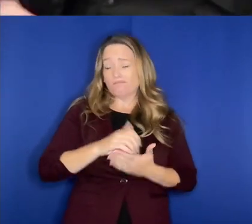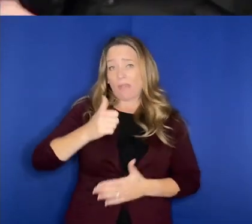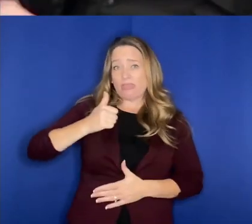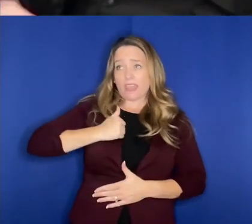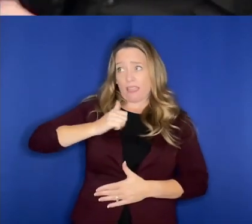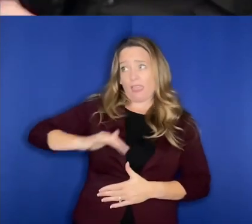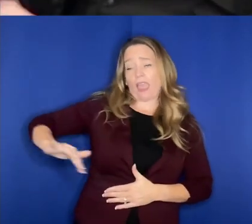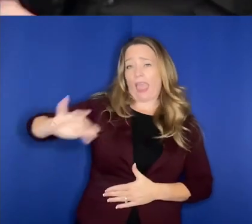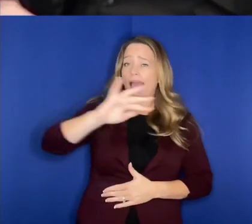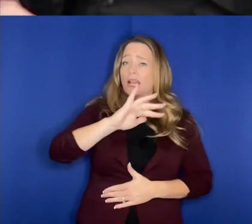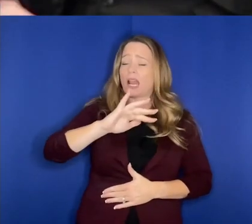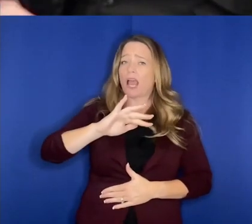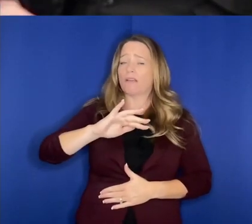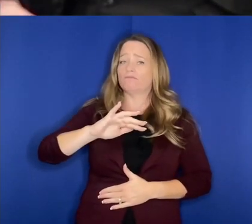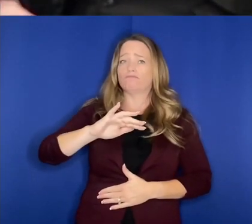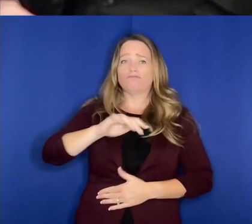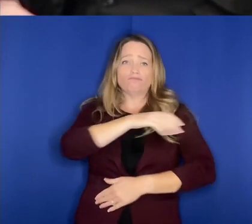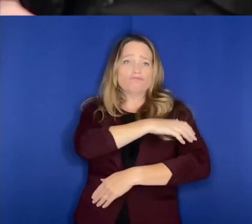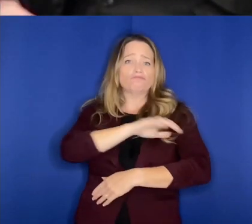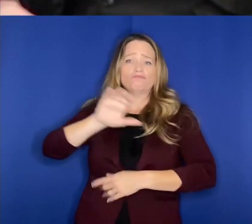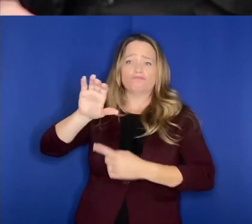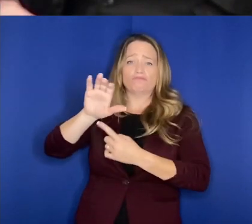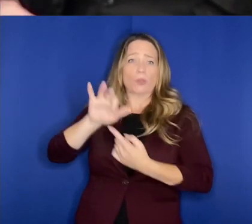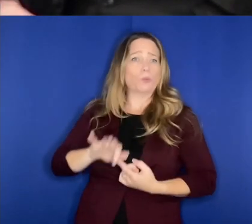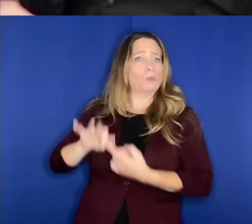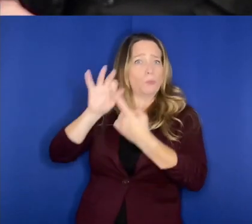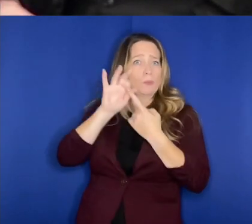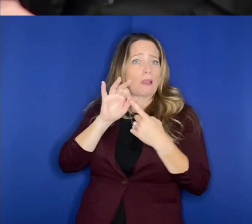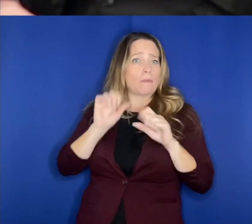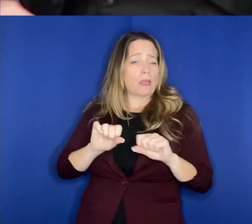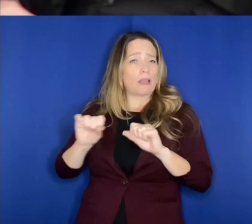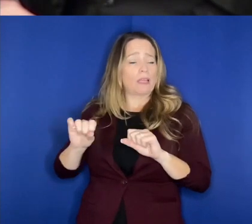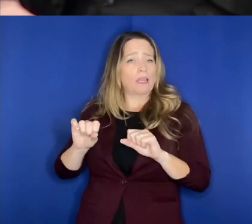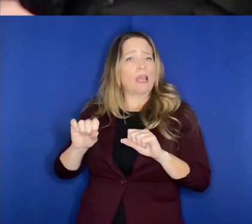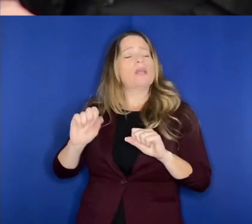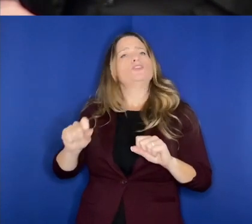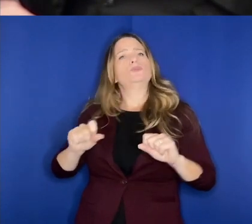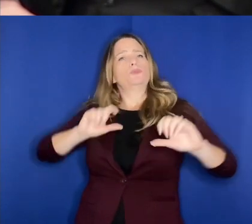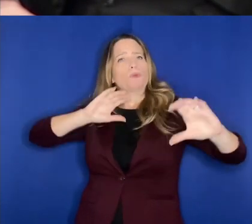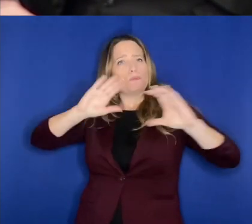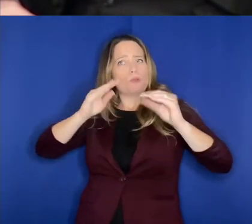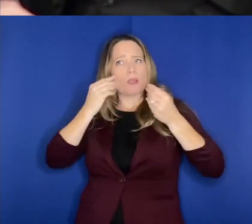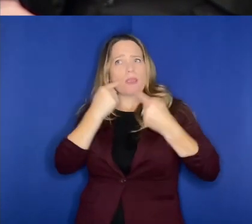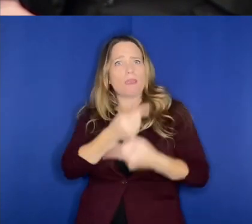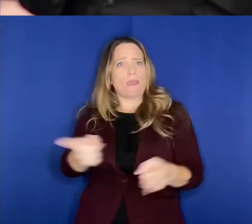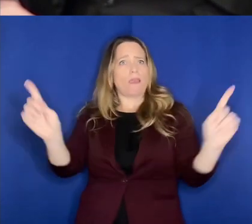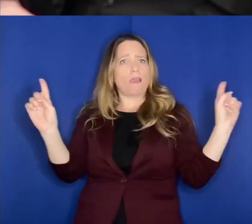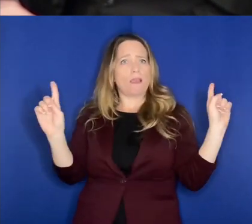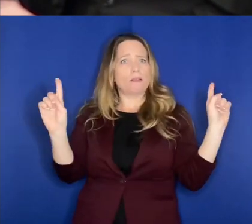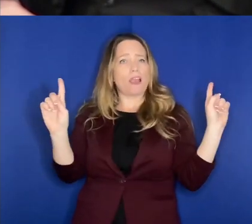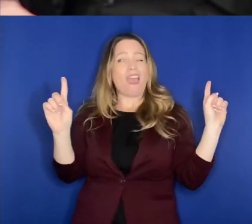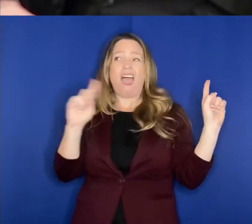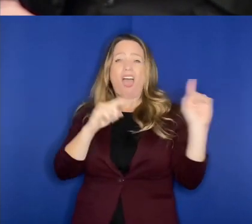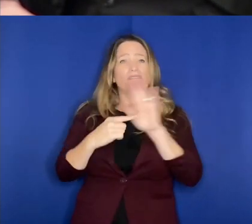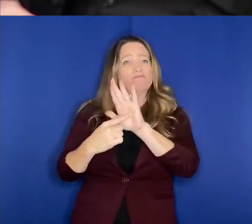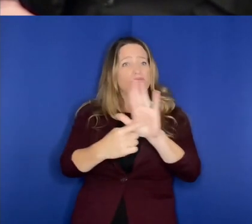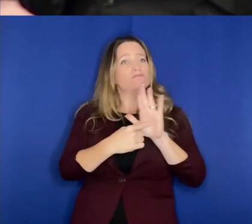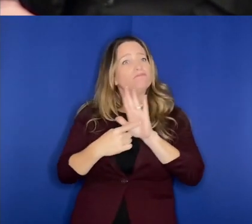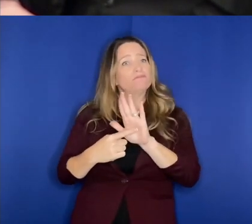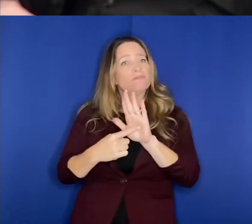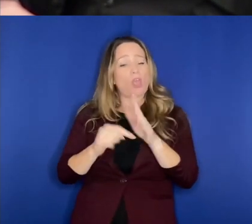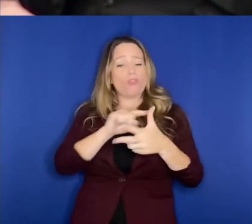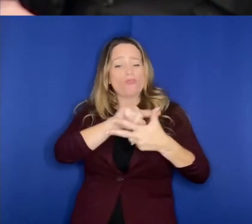I believe that Canada is uniquely able to articulate and exemplify